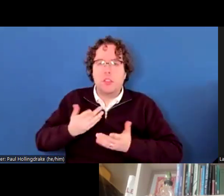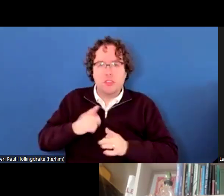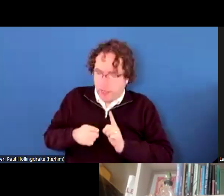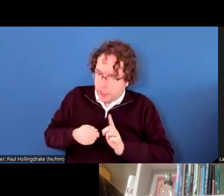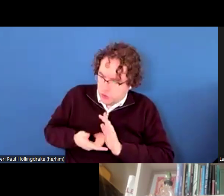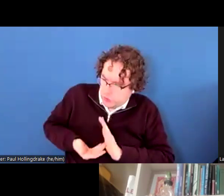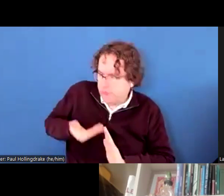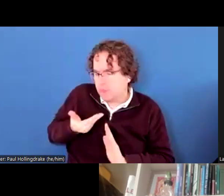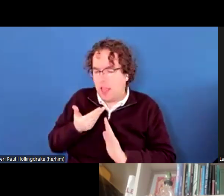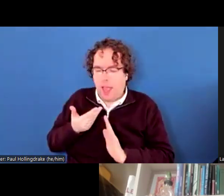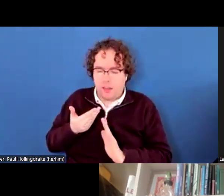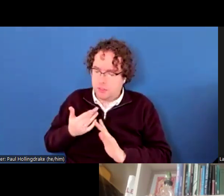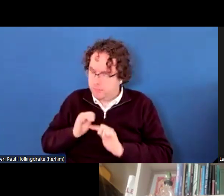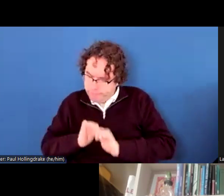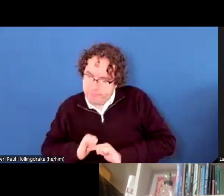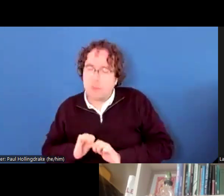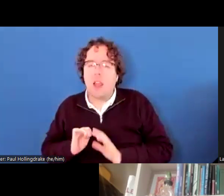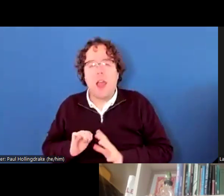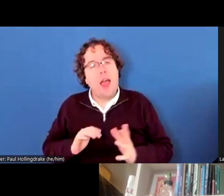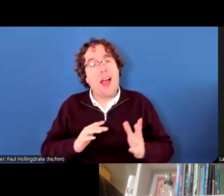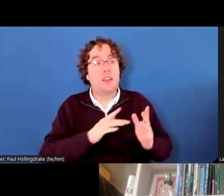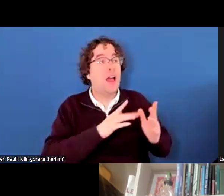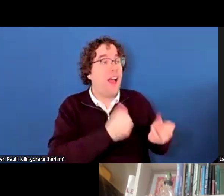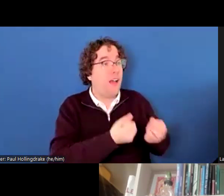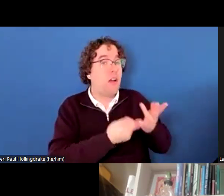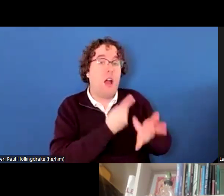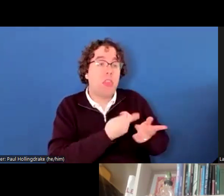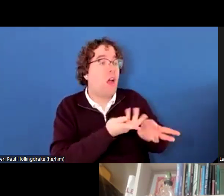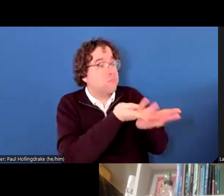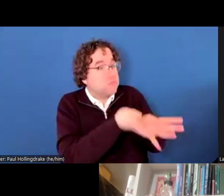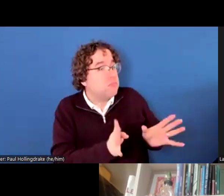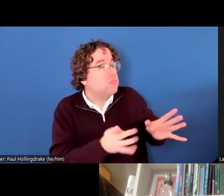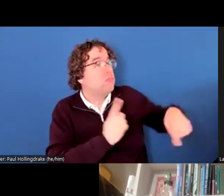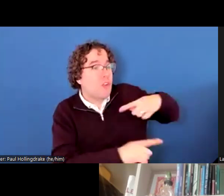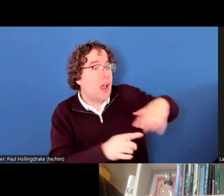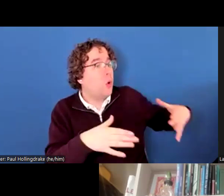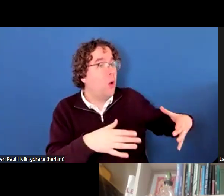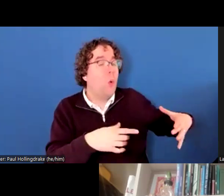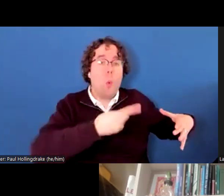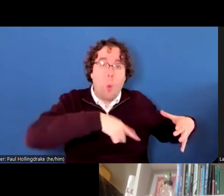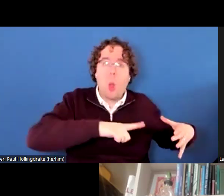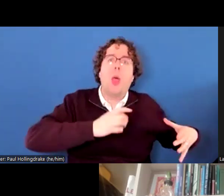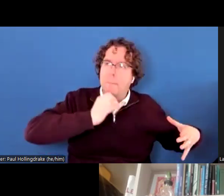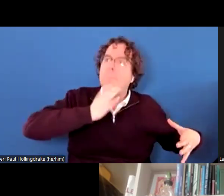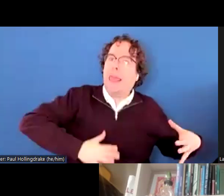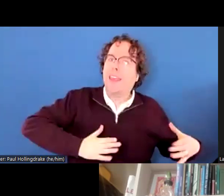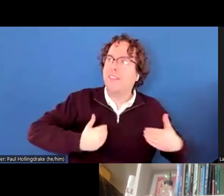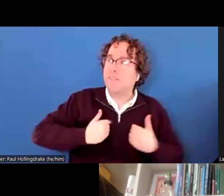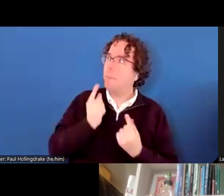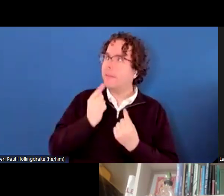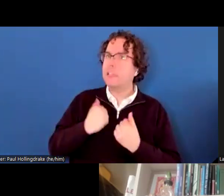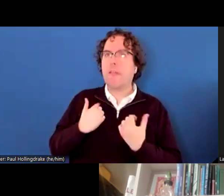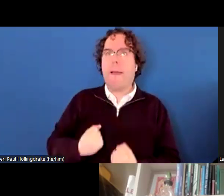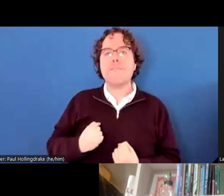refine, and being surrounded by other people, I guess, that actively believed in your potential, and were kind of